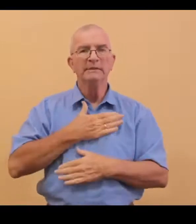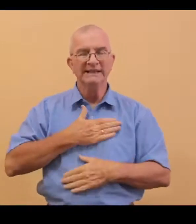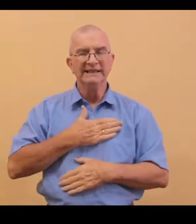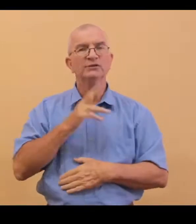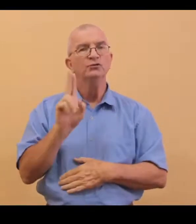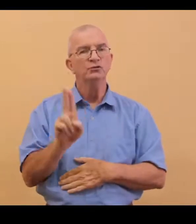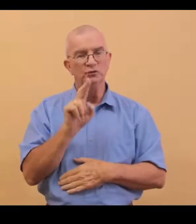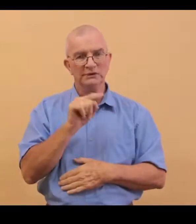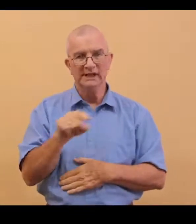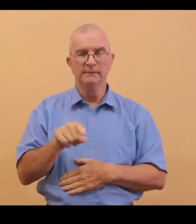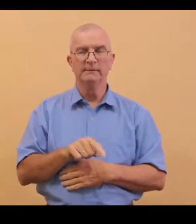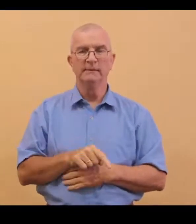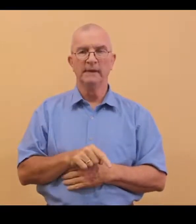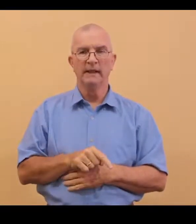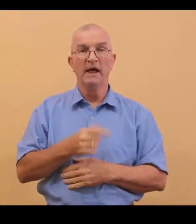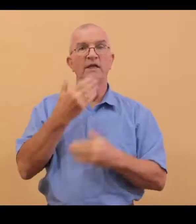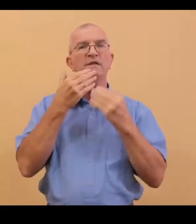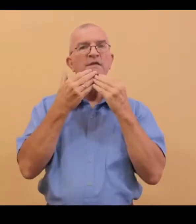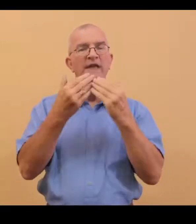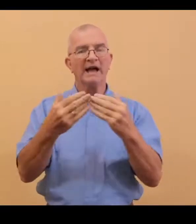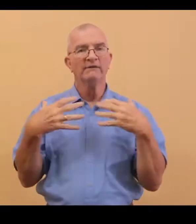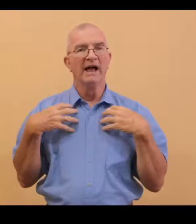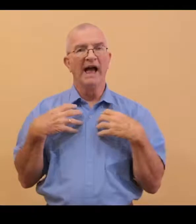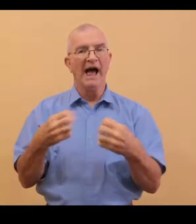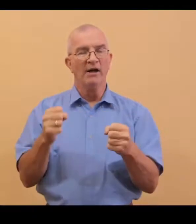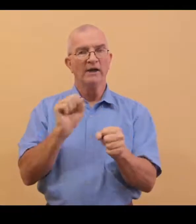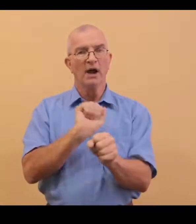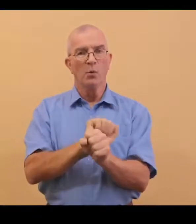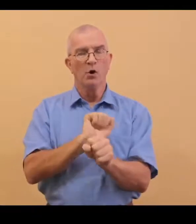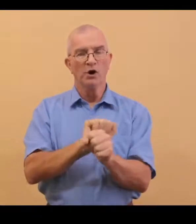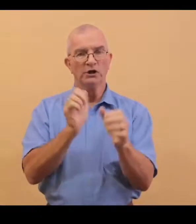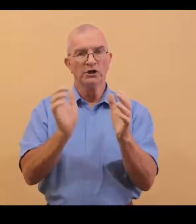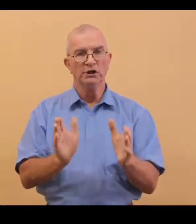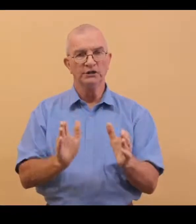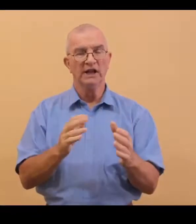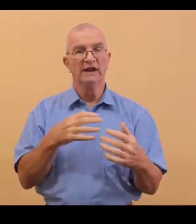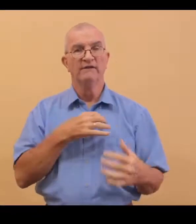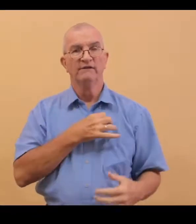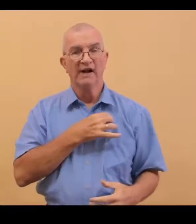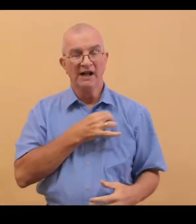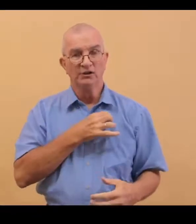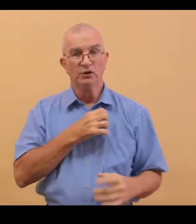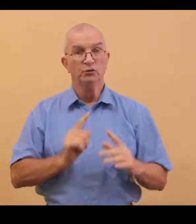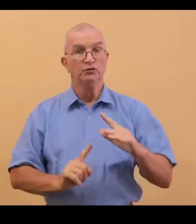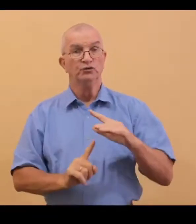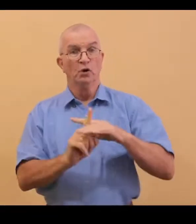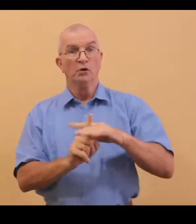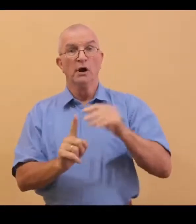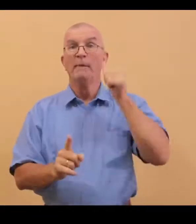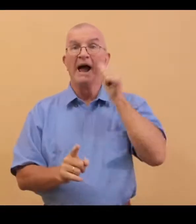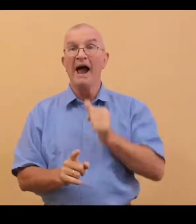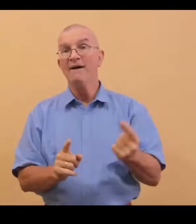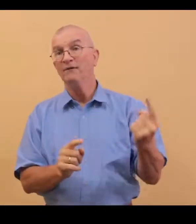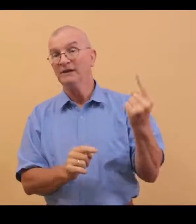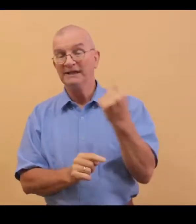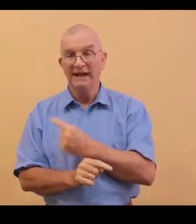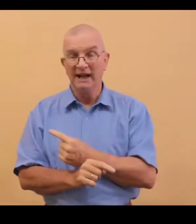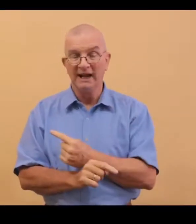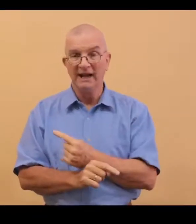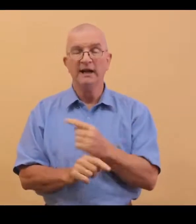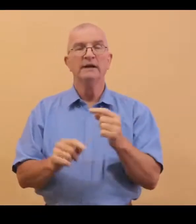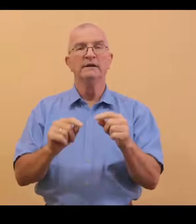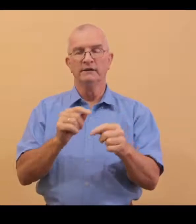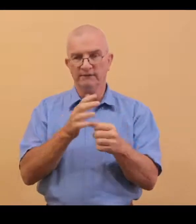them. We wish to thank the healthcare workers and volunteers who show up every day to complete